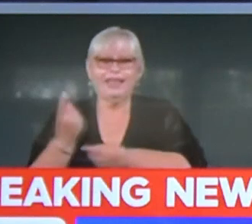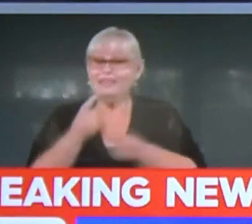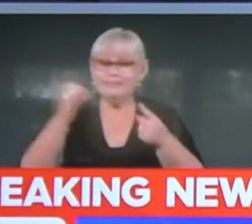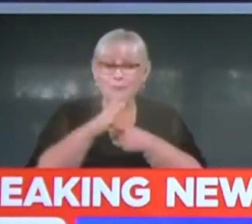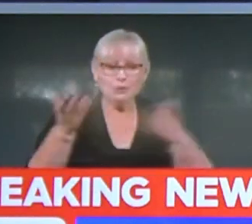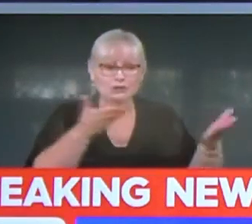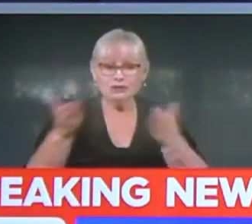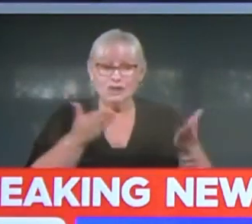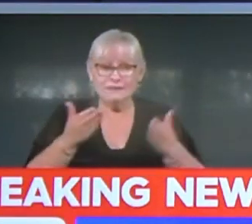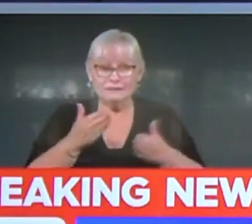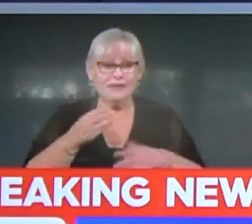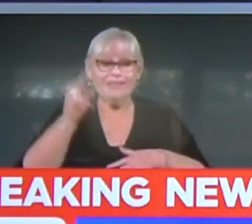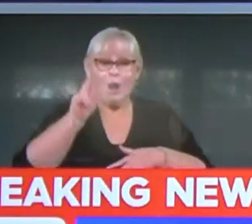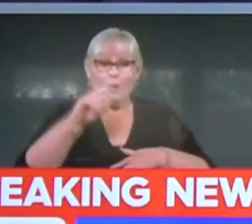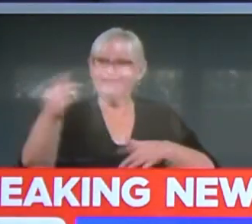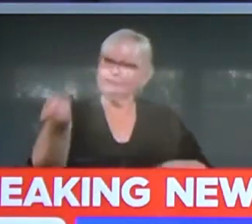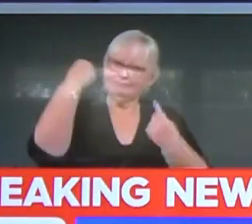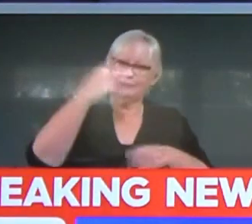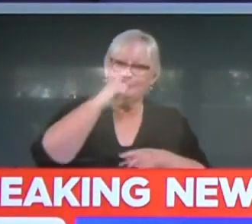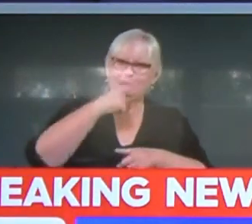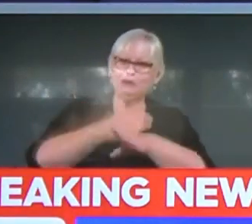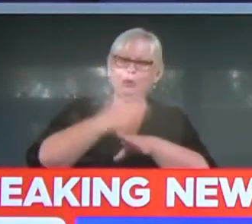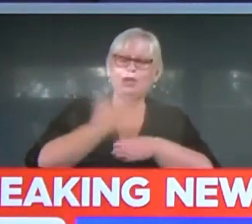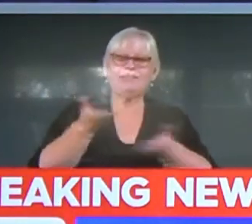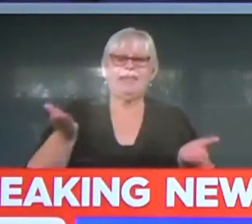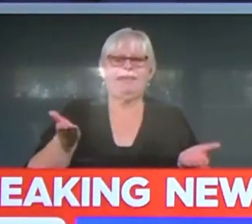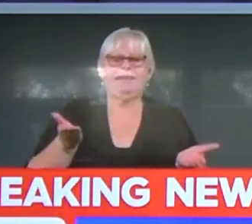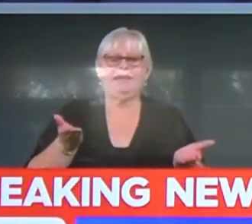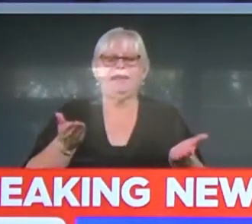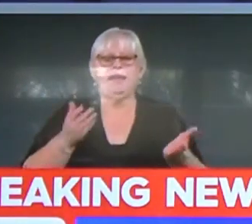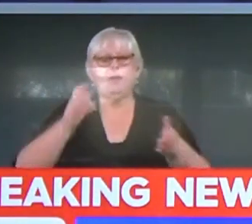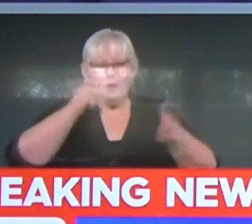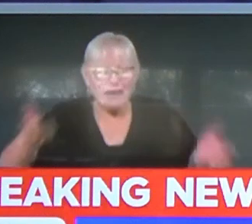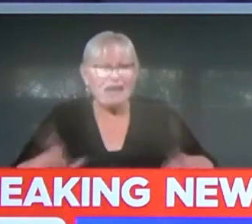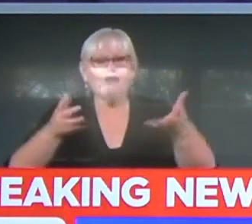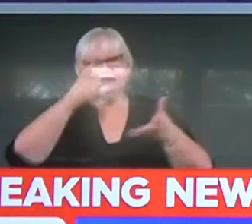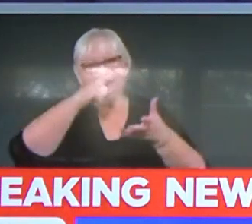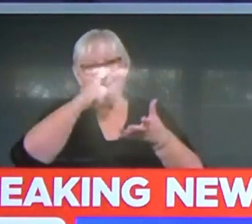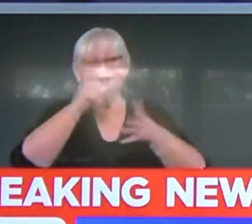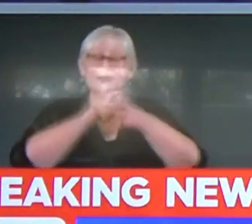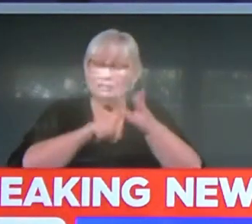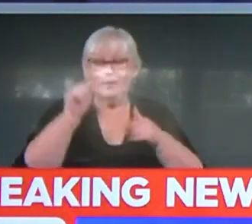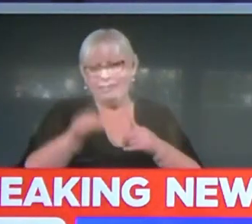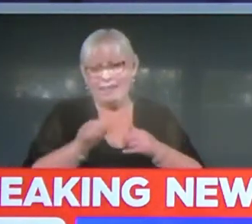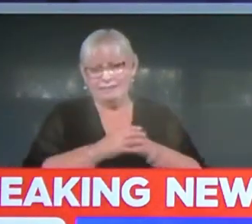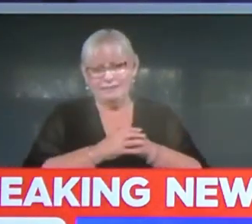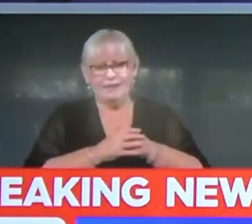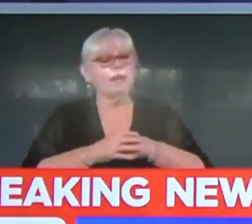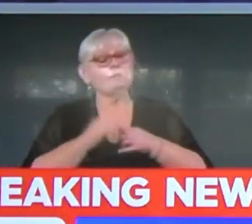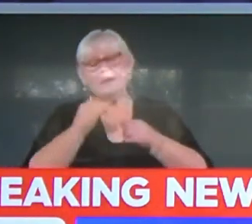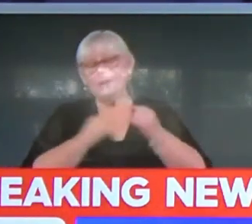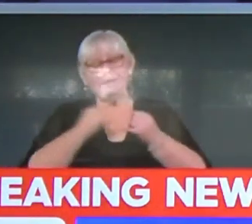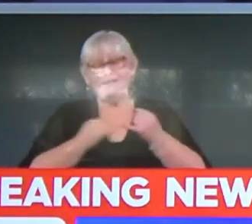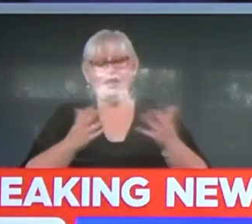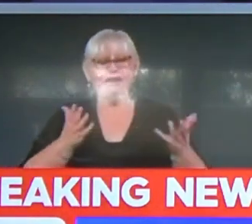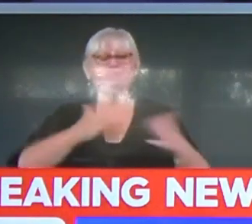Important services. We need people to go and work in those jobs, and we're going to encourage people to do just that. But we will be very